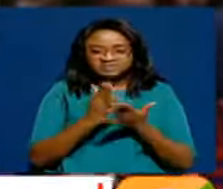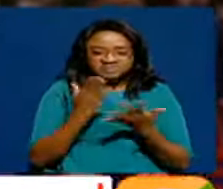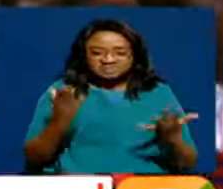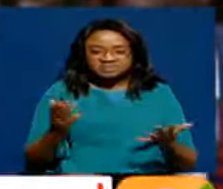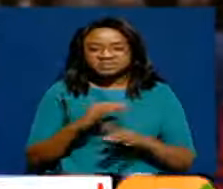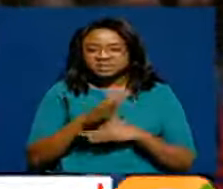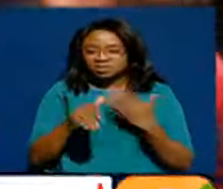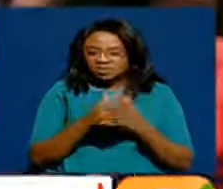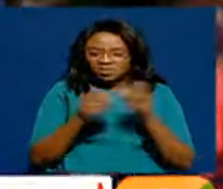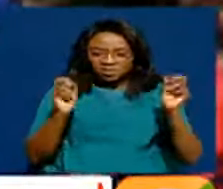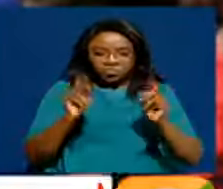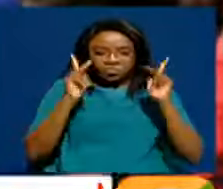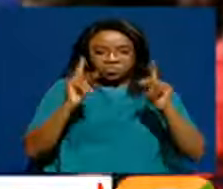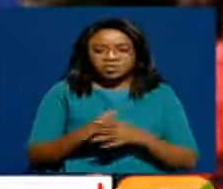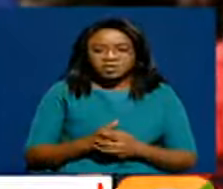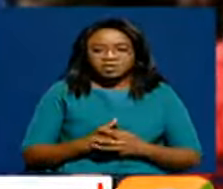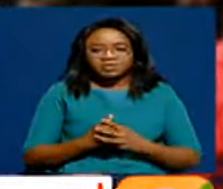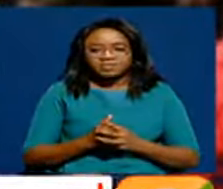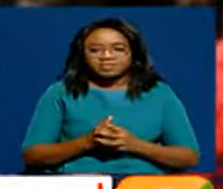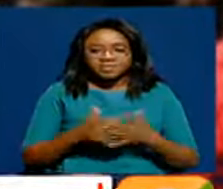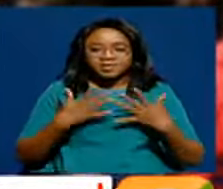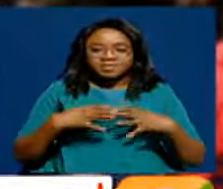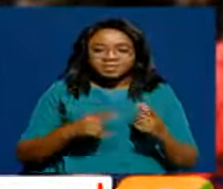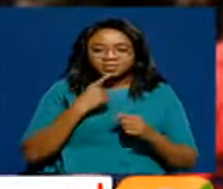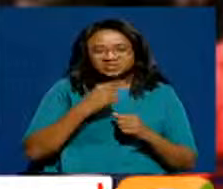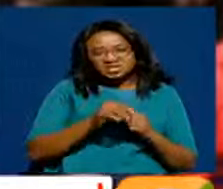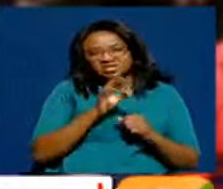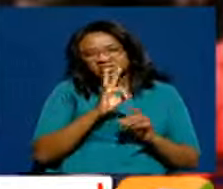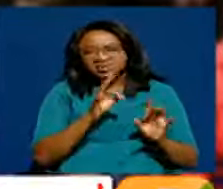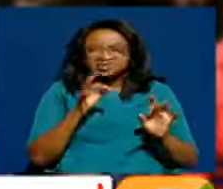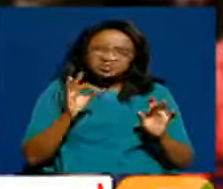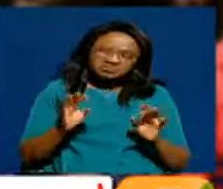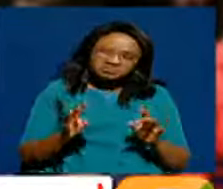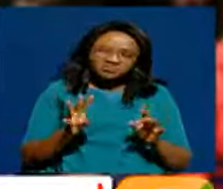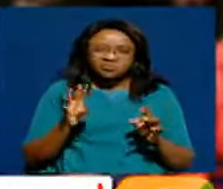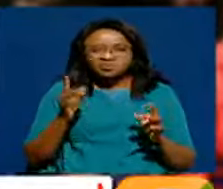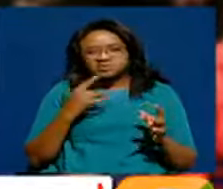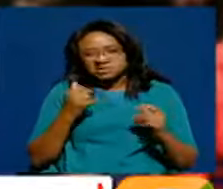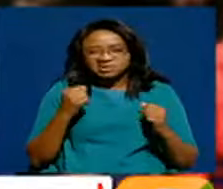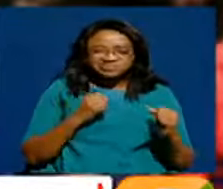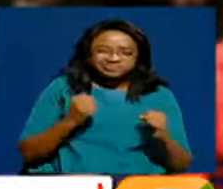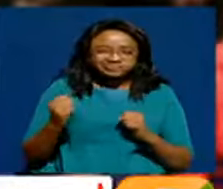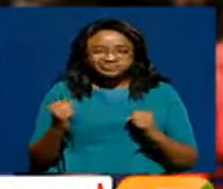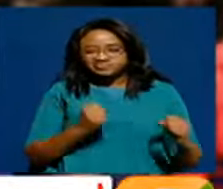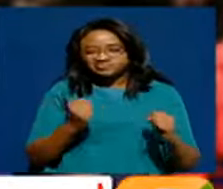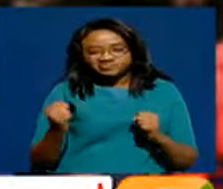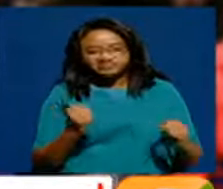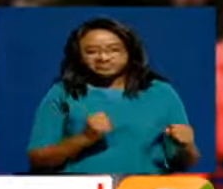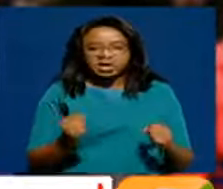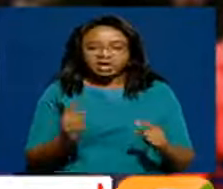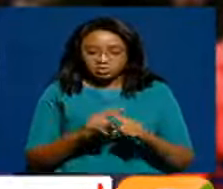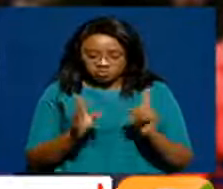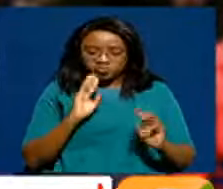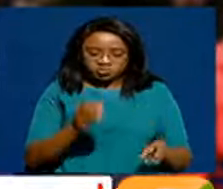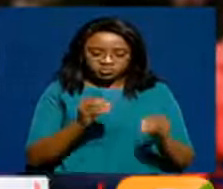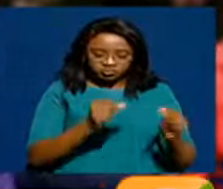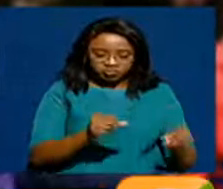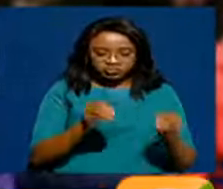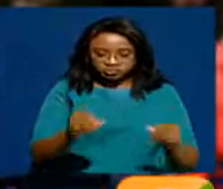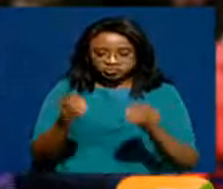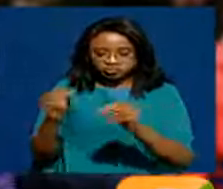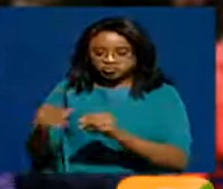Ile mbili tatu ine, watu wamesema wao tumevinyana hapa kidogo, tumevinyana hapa, hiyo wataiangalia kwa